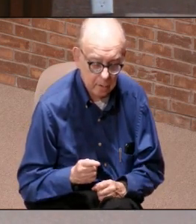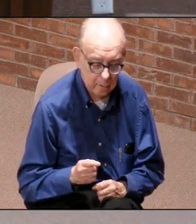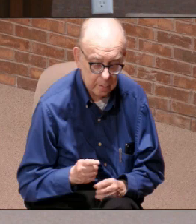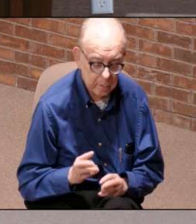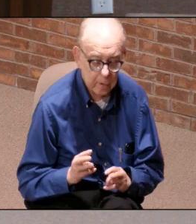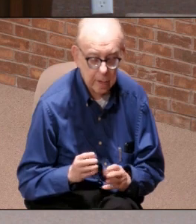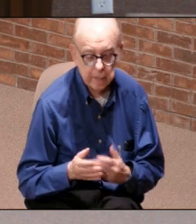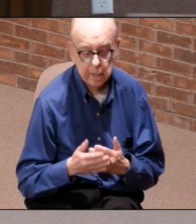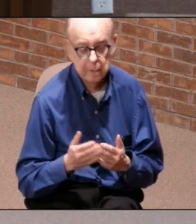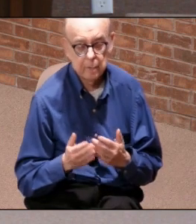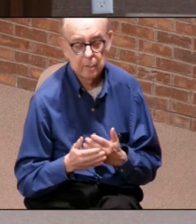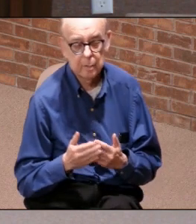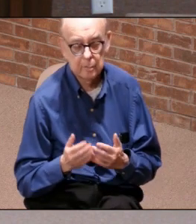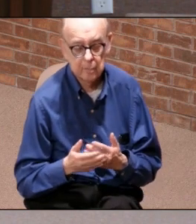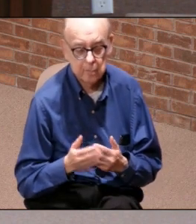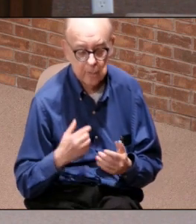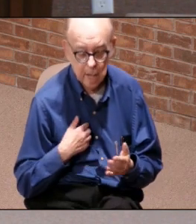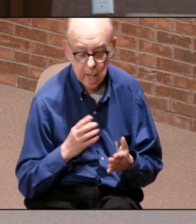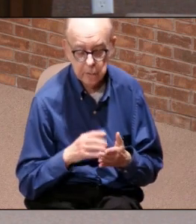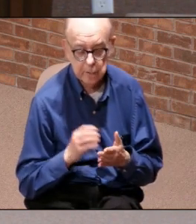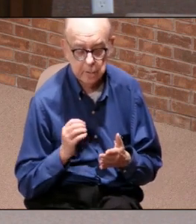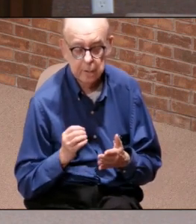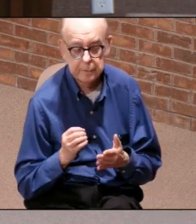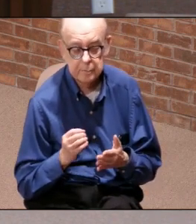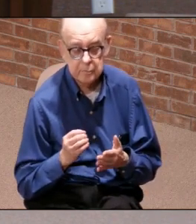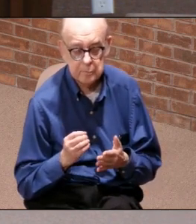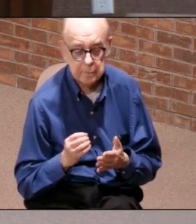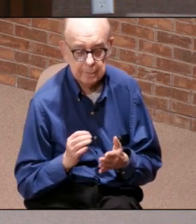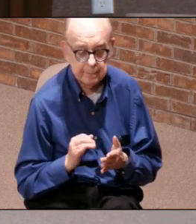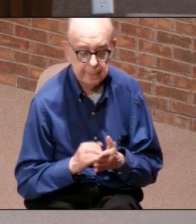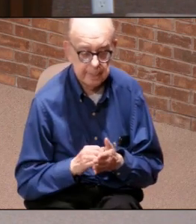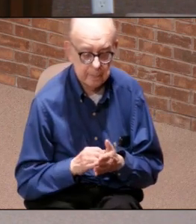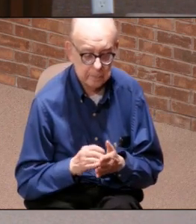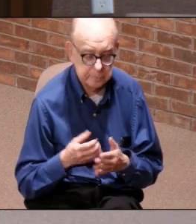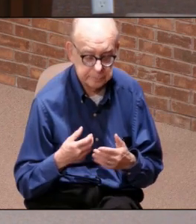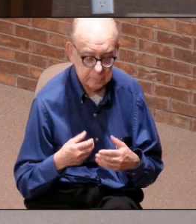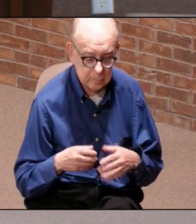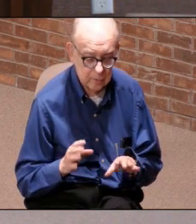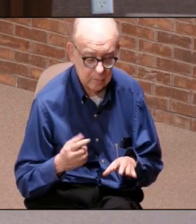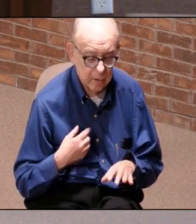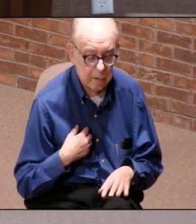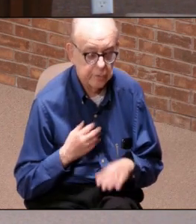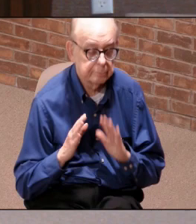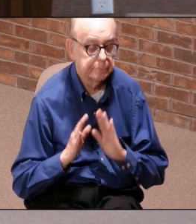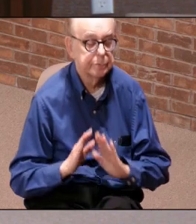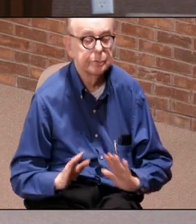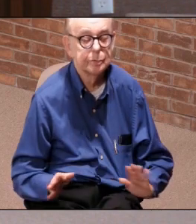way easier. I learned that once I calmed down,